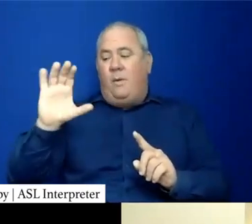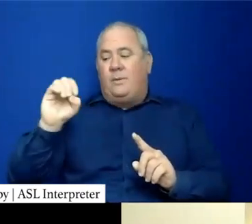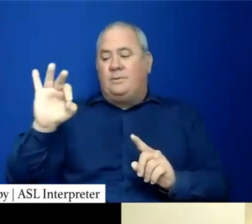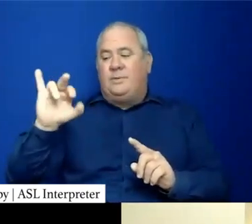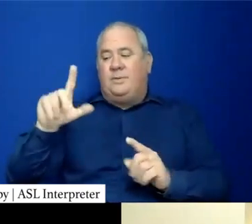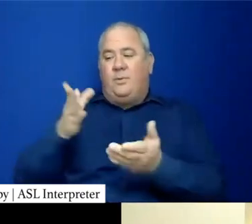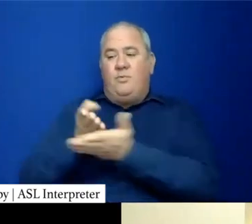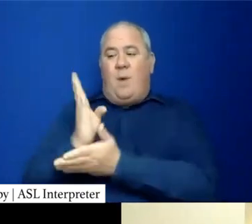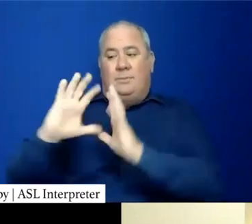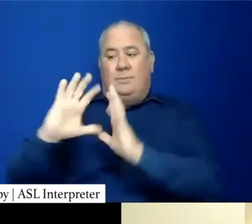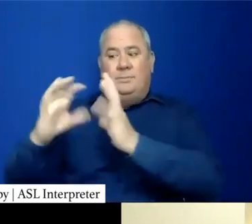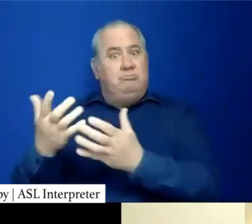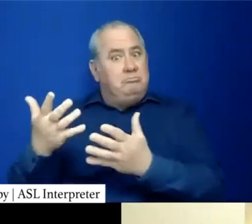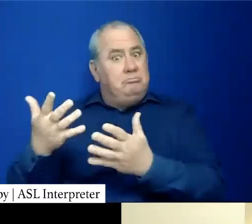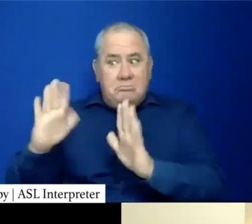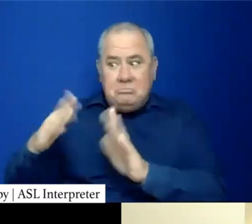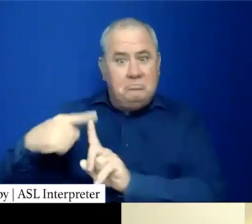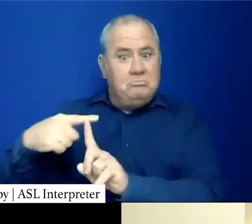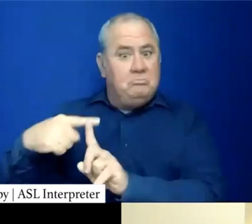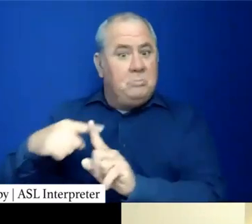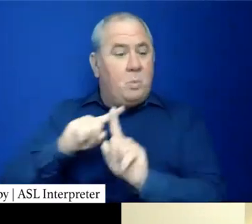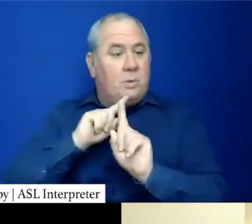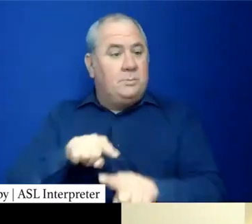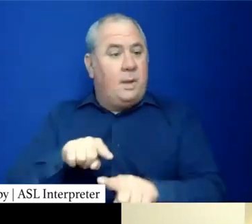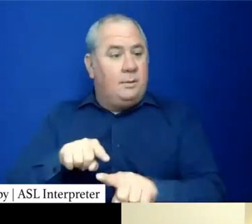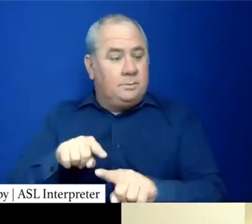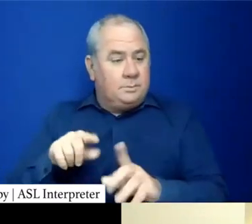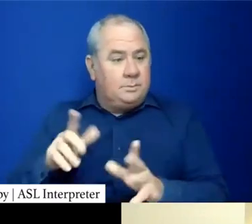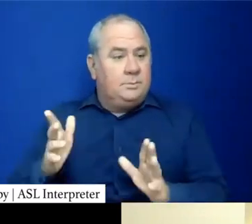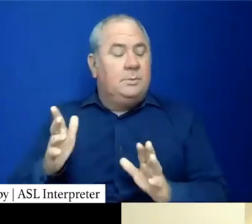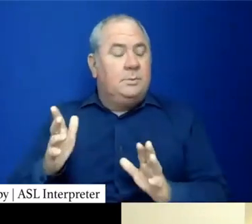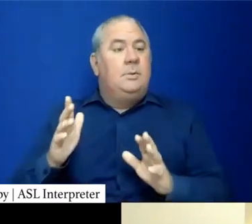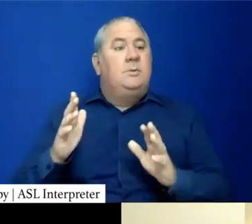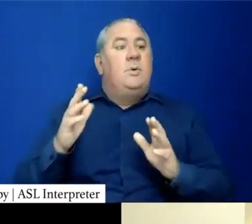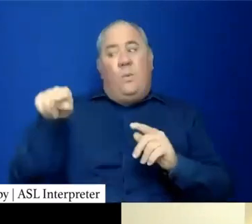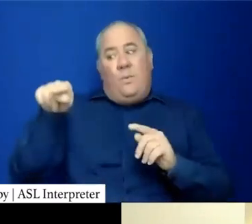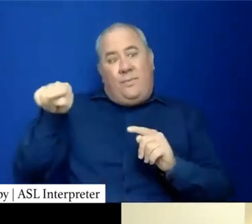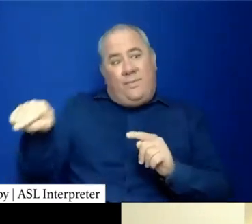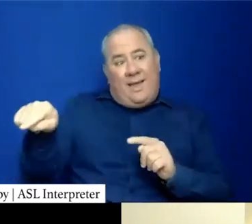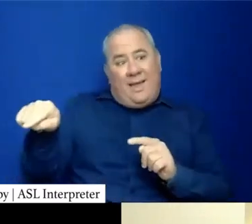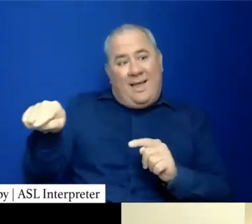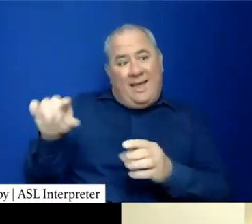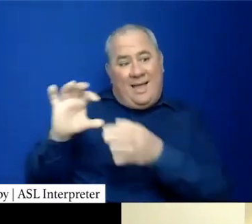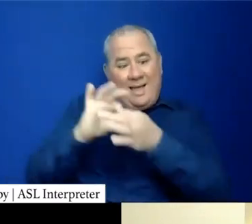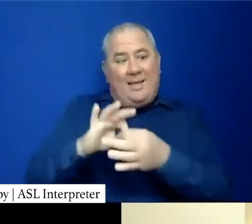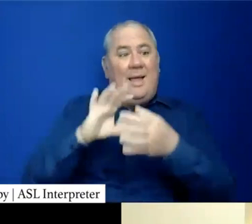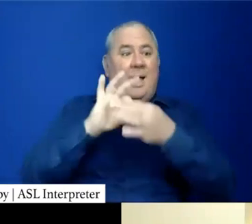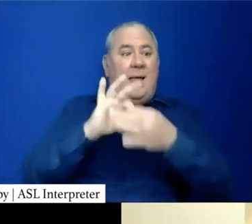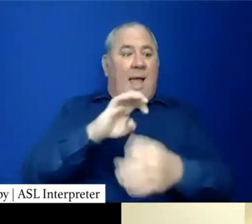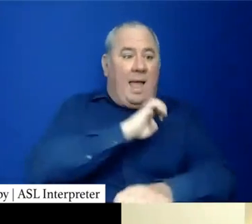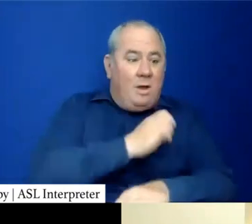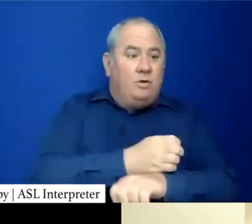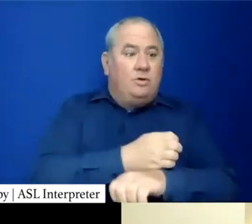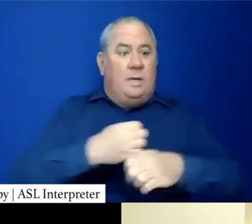pandemic. But all that activism technology, it takes a lot of emotional energy, a lot of time, a